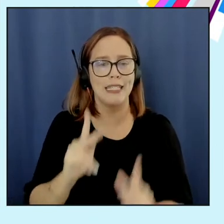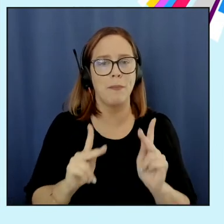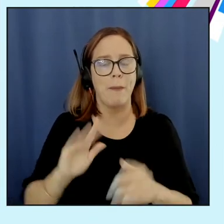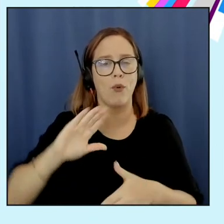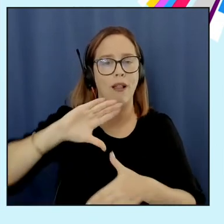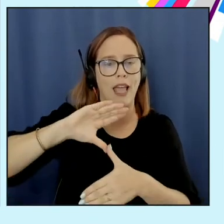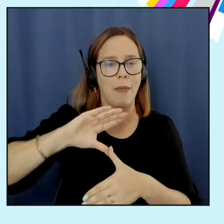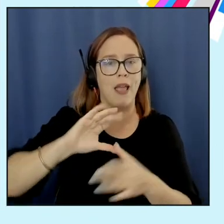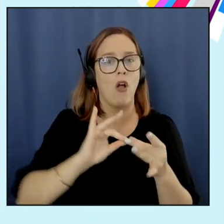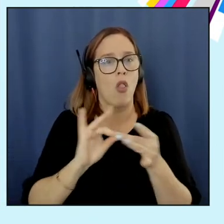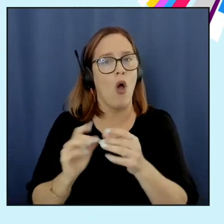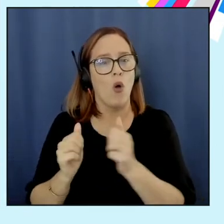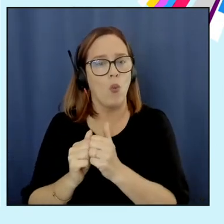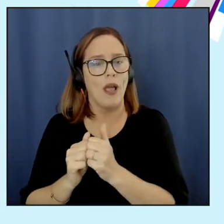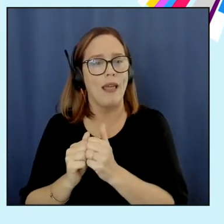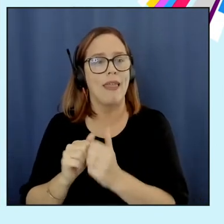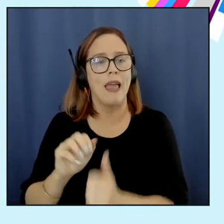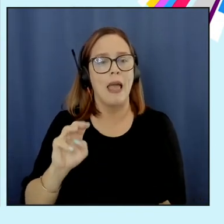and Honduras.